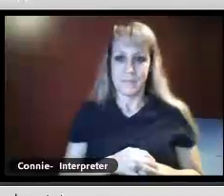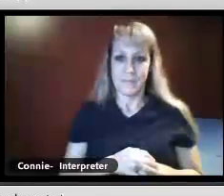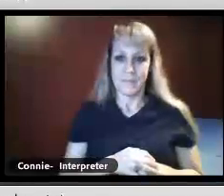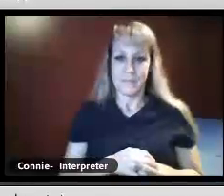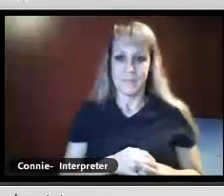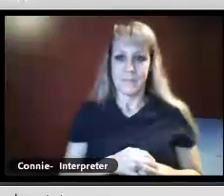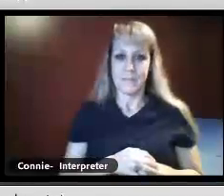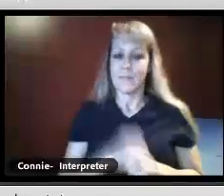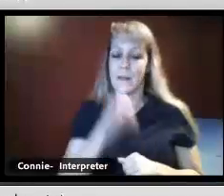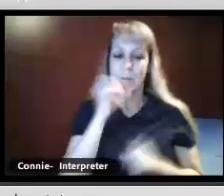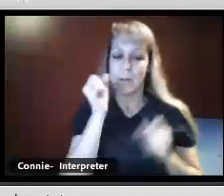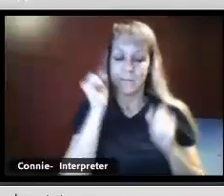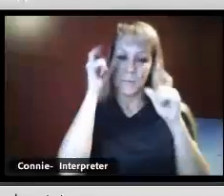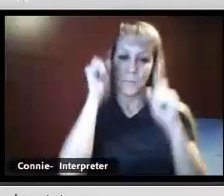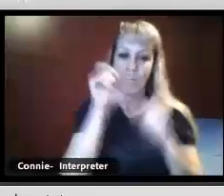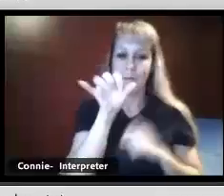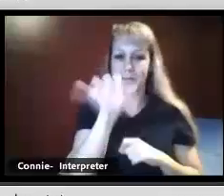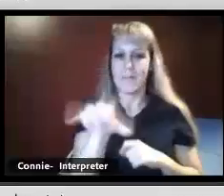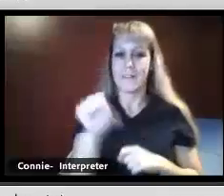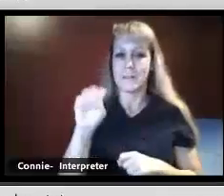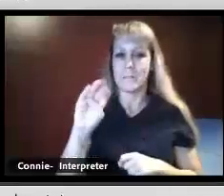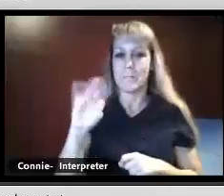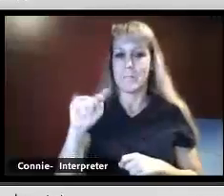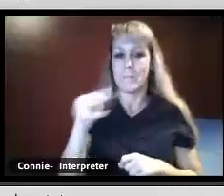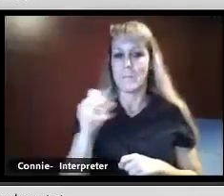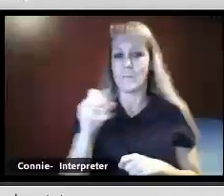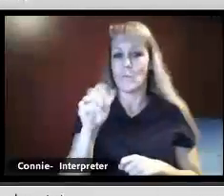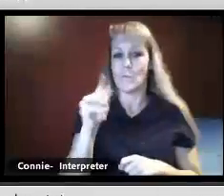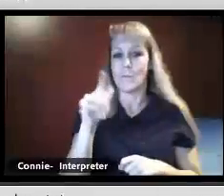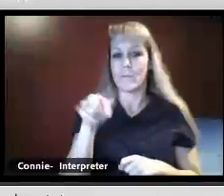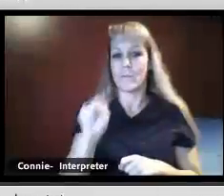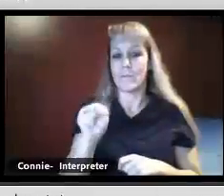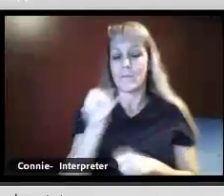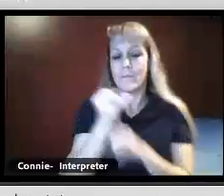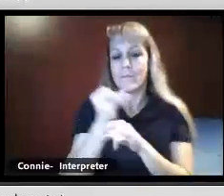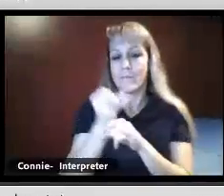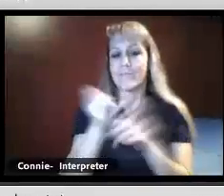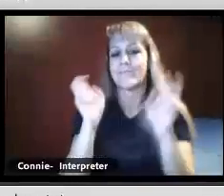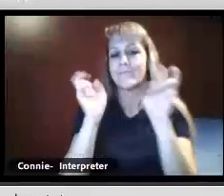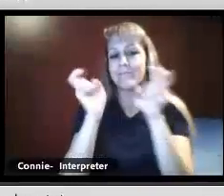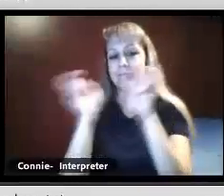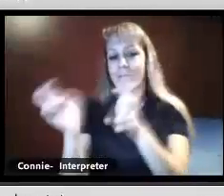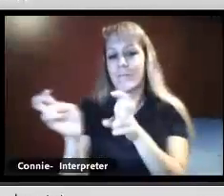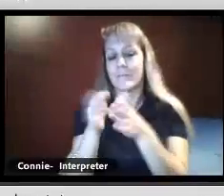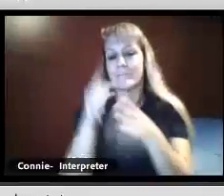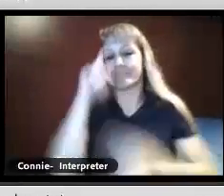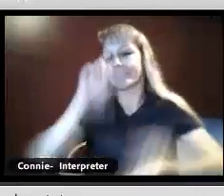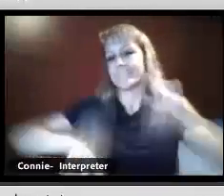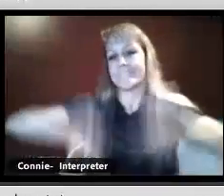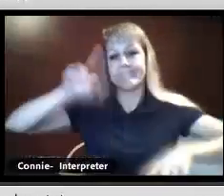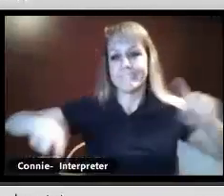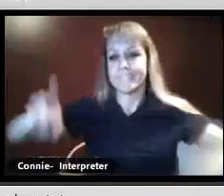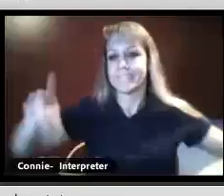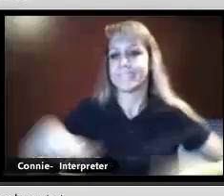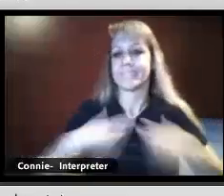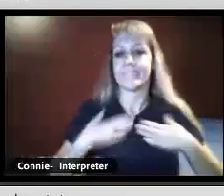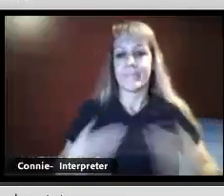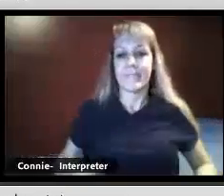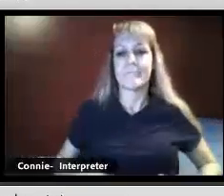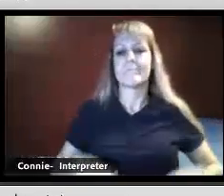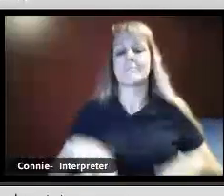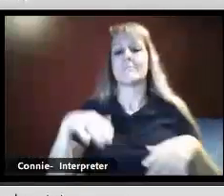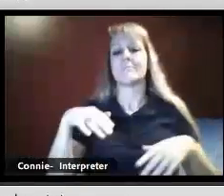Not surprisingly, this being the Smithsonian Institution, the subjects covered are pretty expansive: anatomy, astronomy, geology,